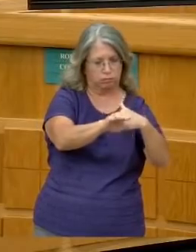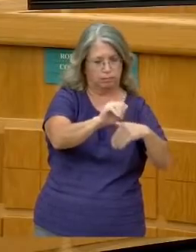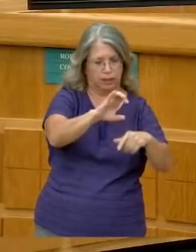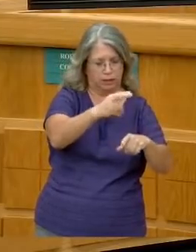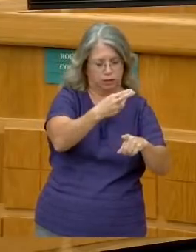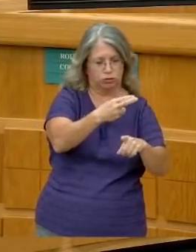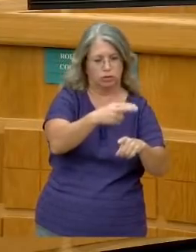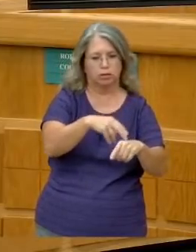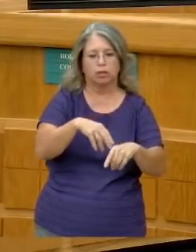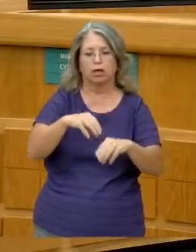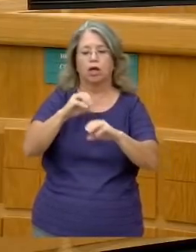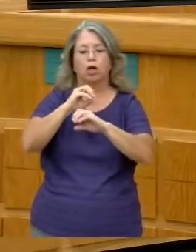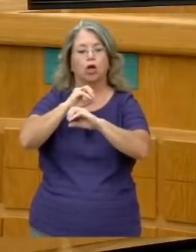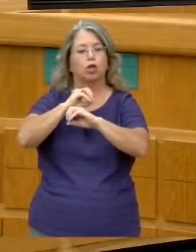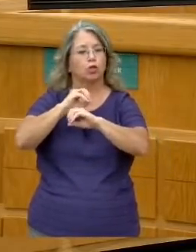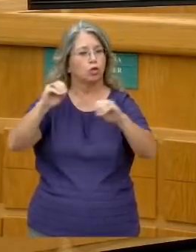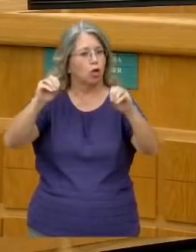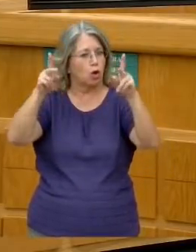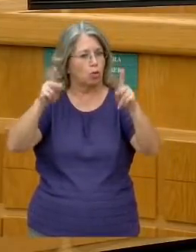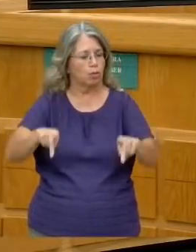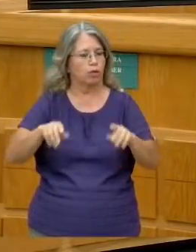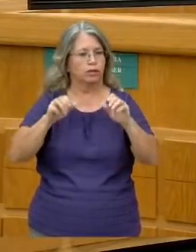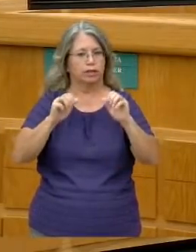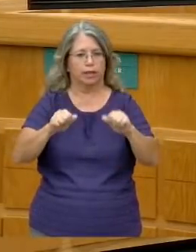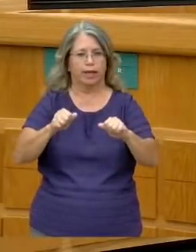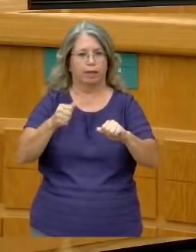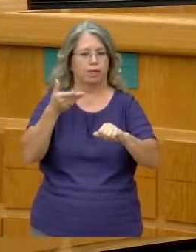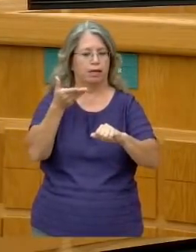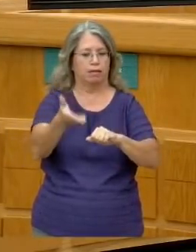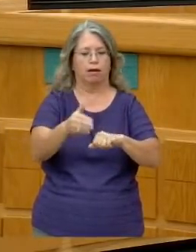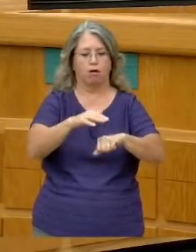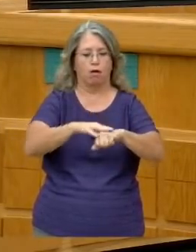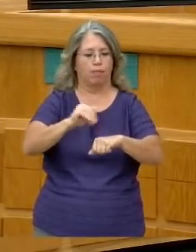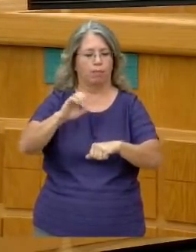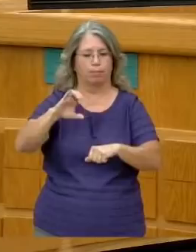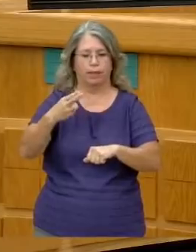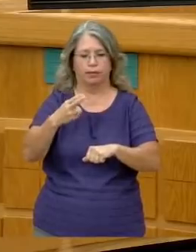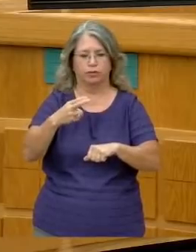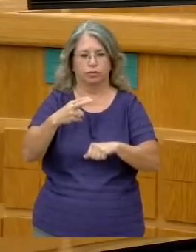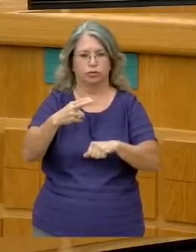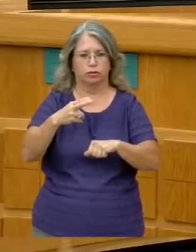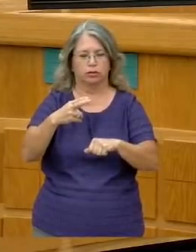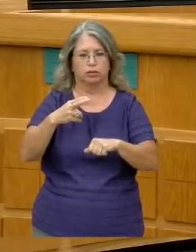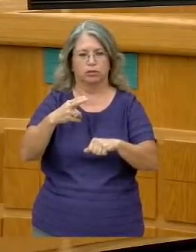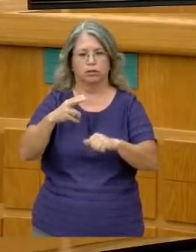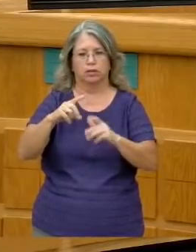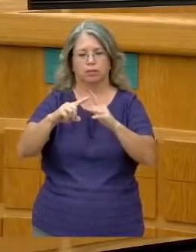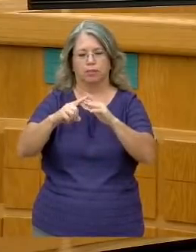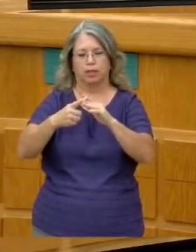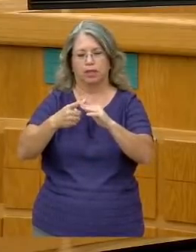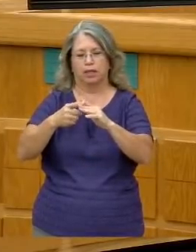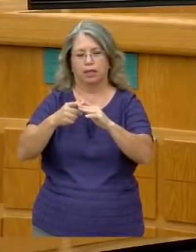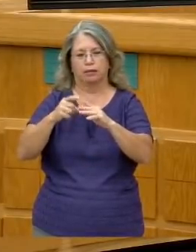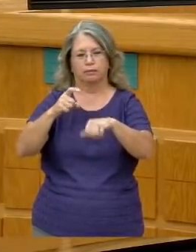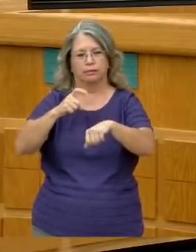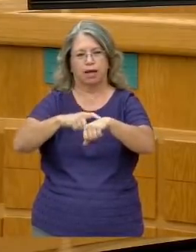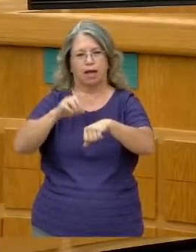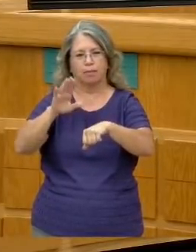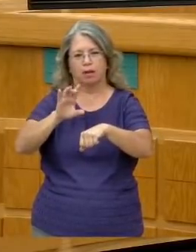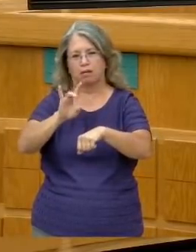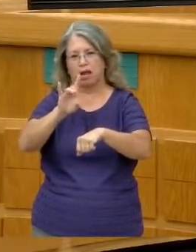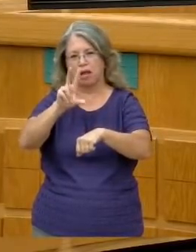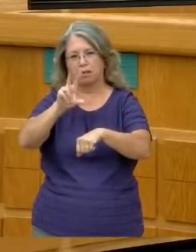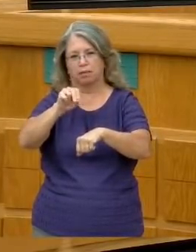nobody can be on the beach with a curfew at nighttime, basically, beginning around sunset, which is about 8:30 is what's in the